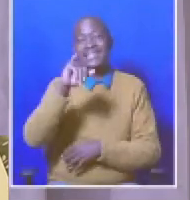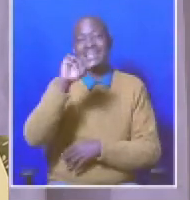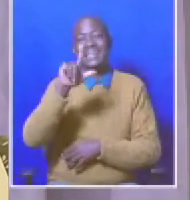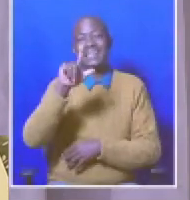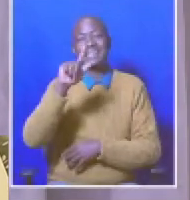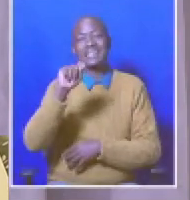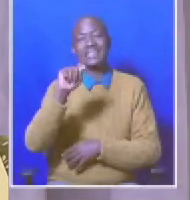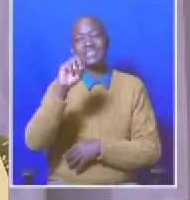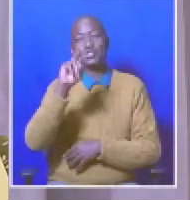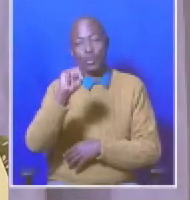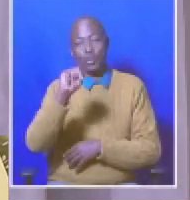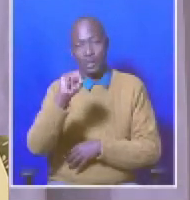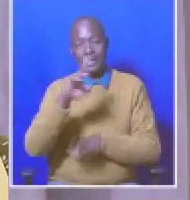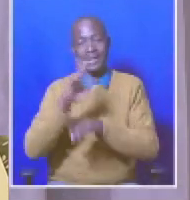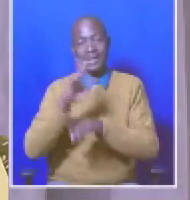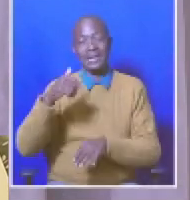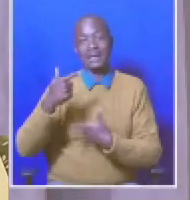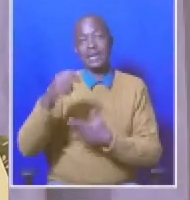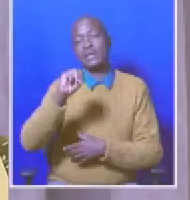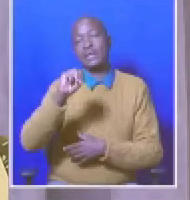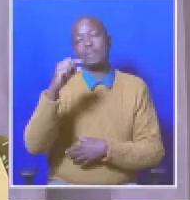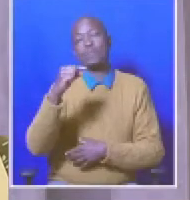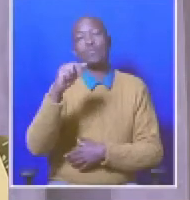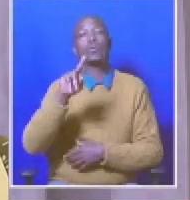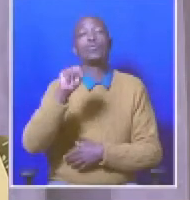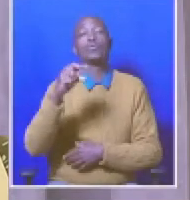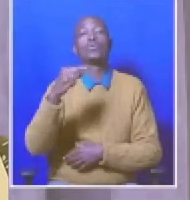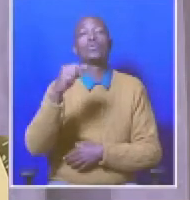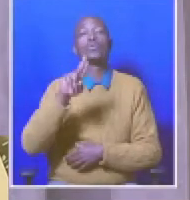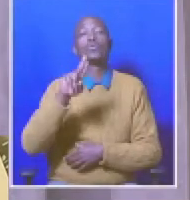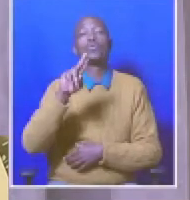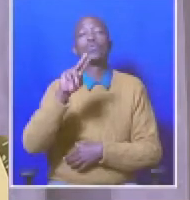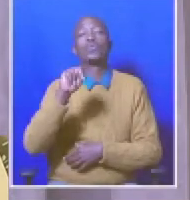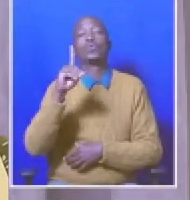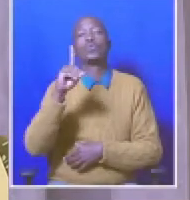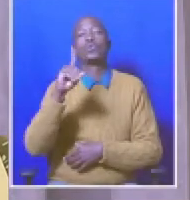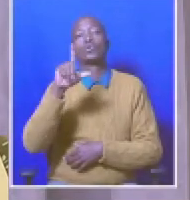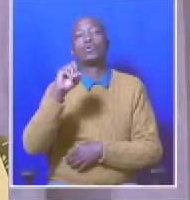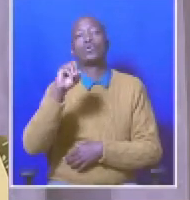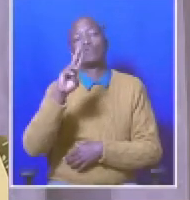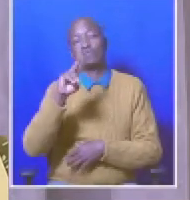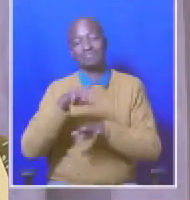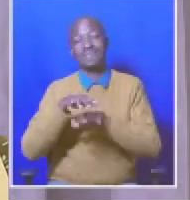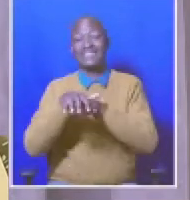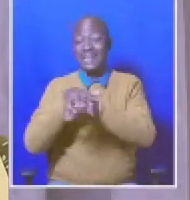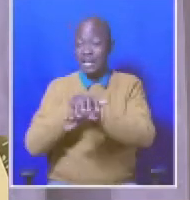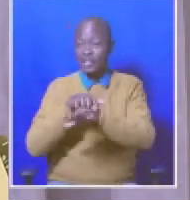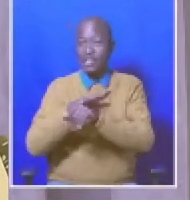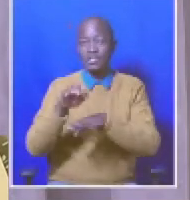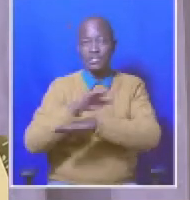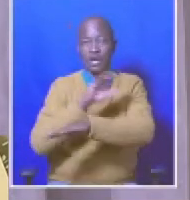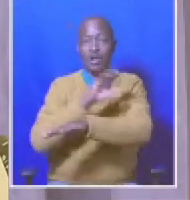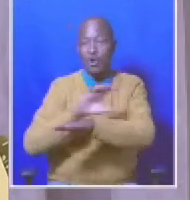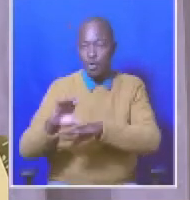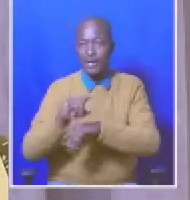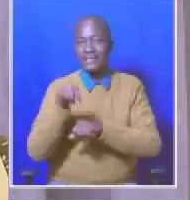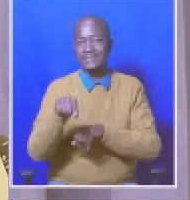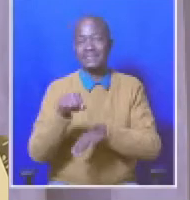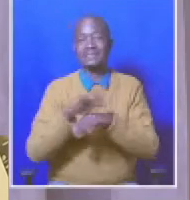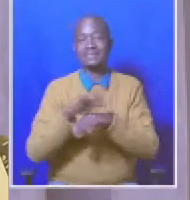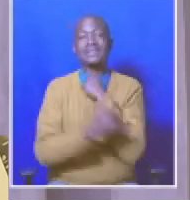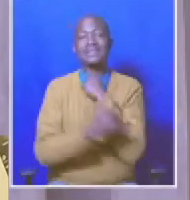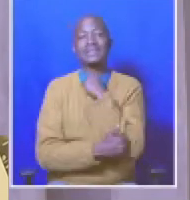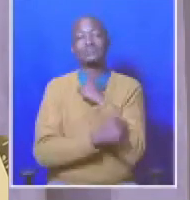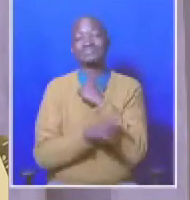Umgungundlovu District Municipality, is the second oldest agriculture college in the country. The